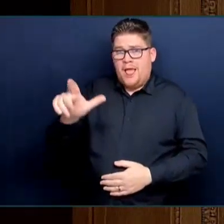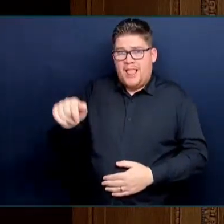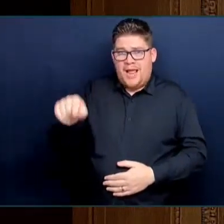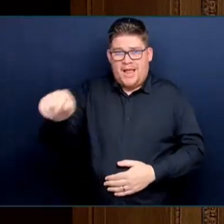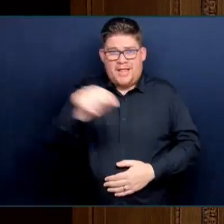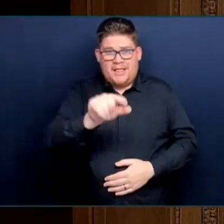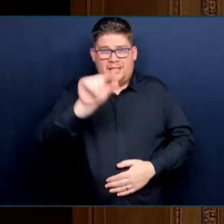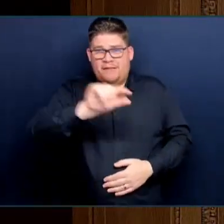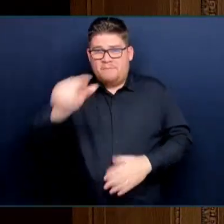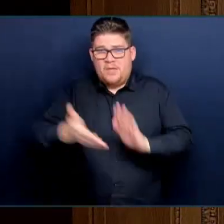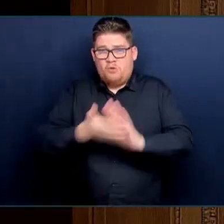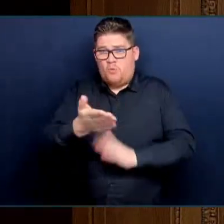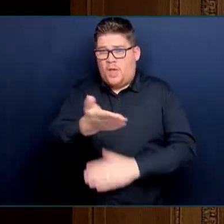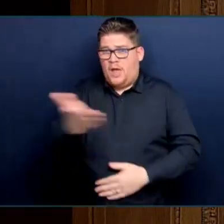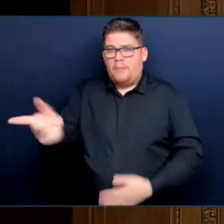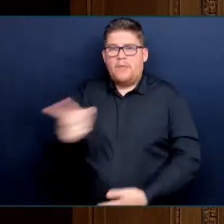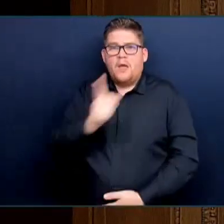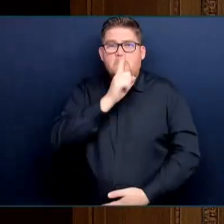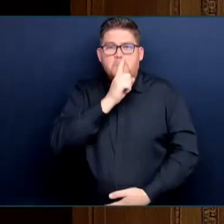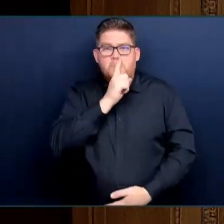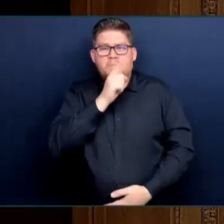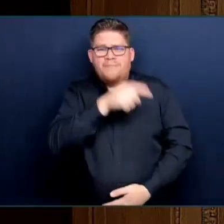Surrey.